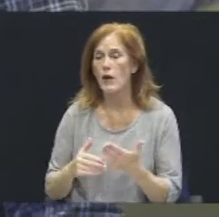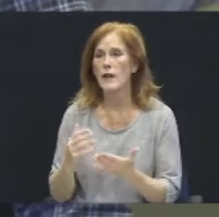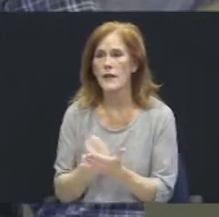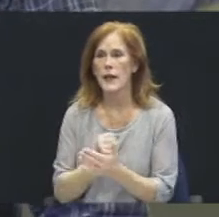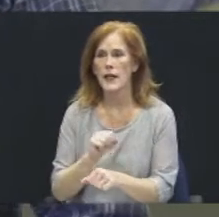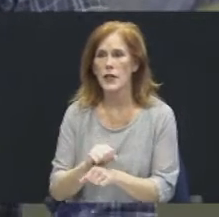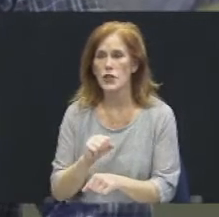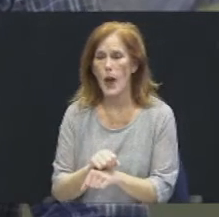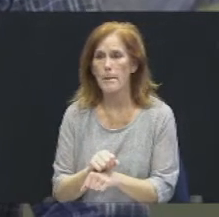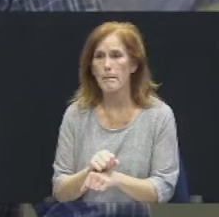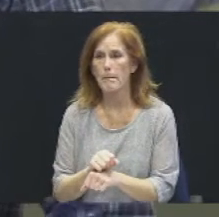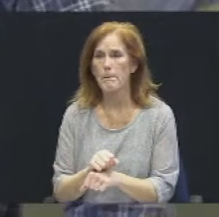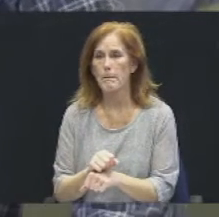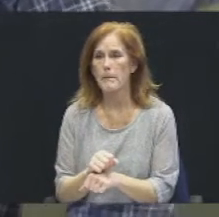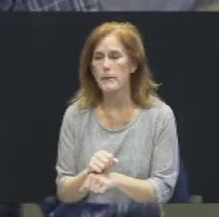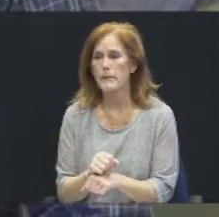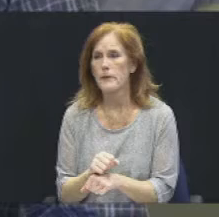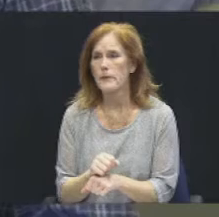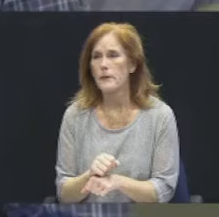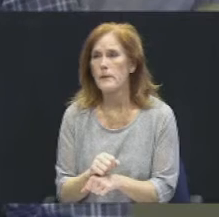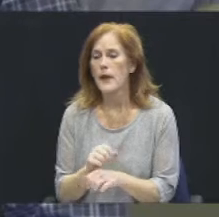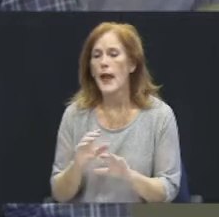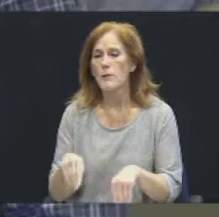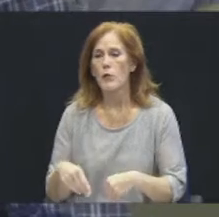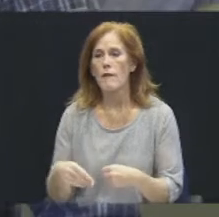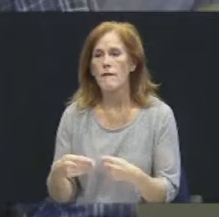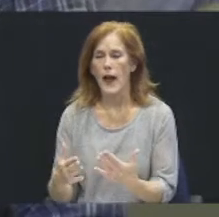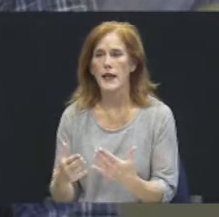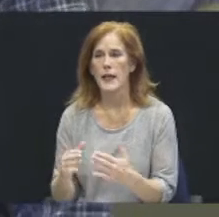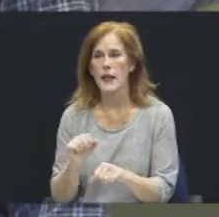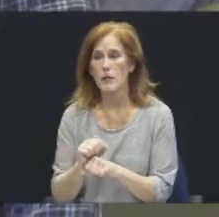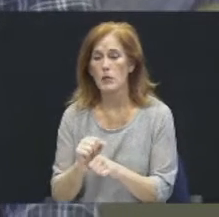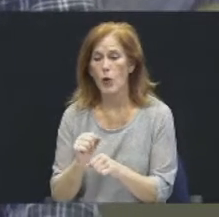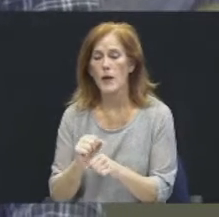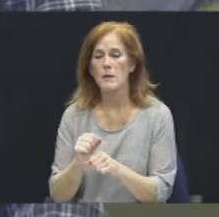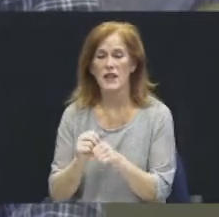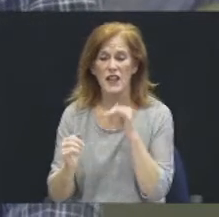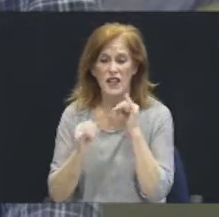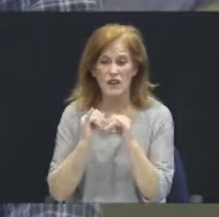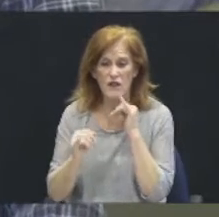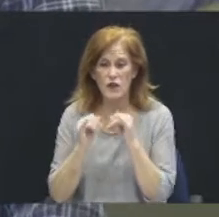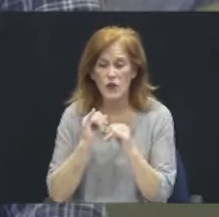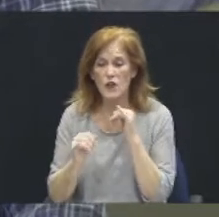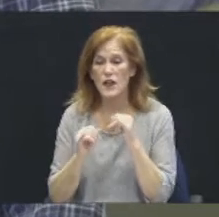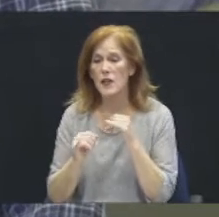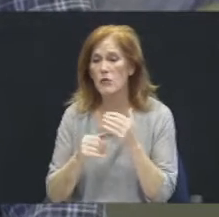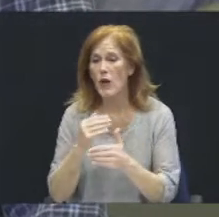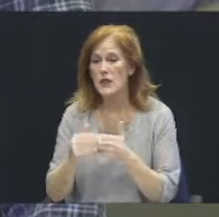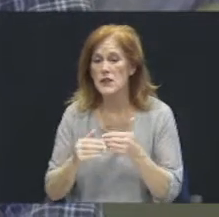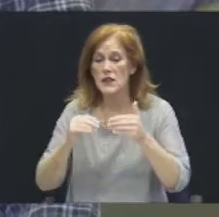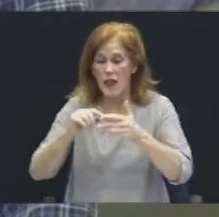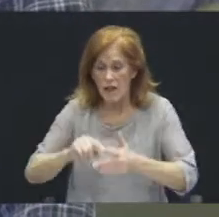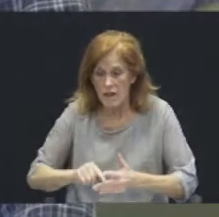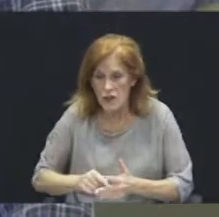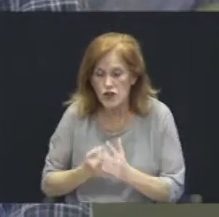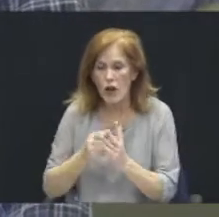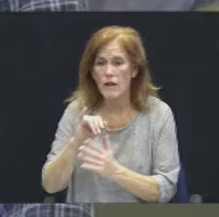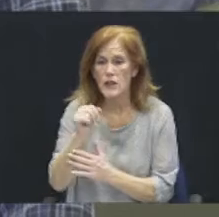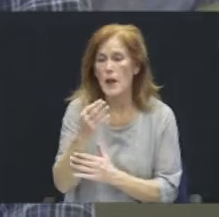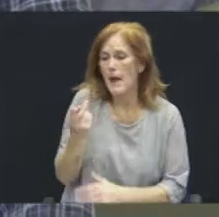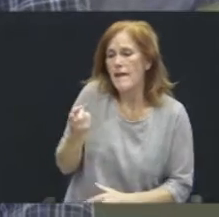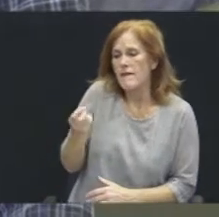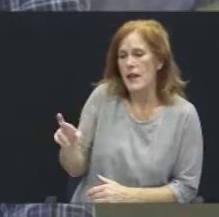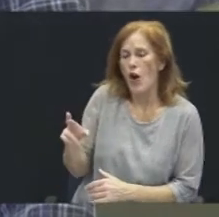job, acquiring competitive employment, going through the interview process, and the initial start to the job is covered by